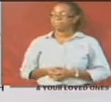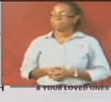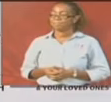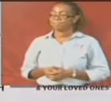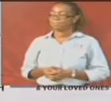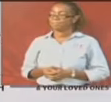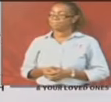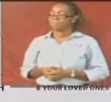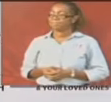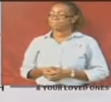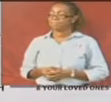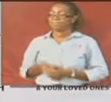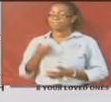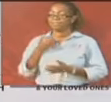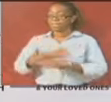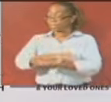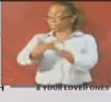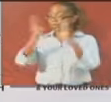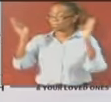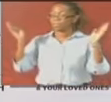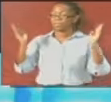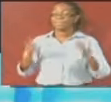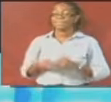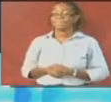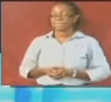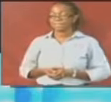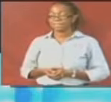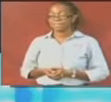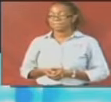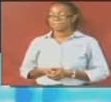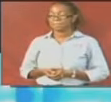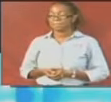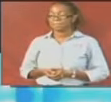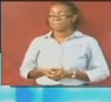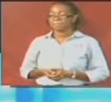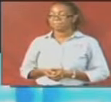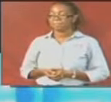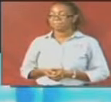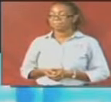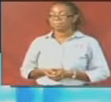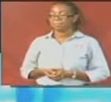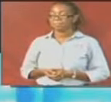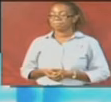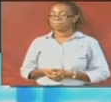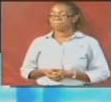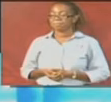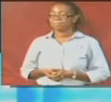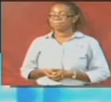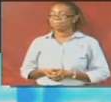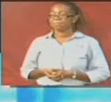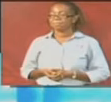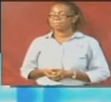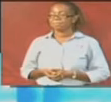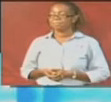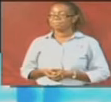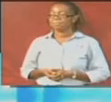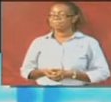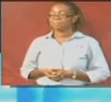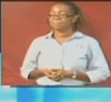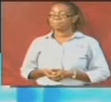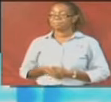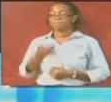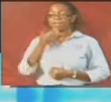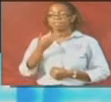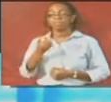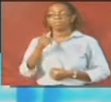Good morning, Whitfield Jenner from I-95.5. Dr. Khan, I'll start with you first. Do you have any concerns